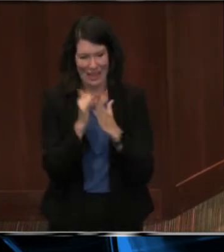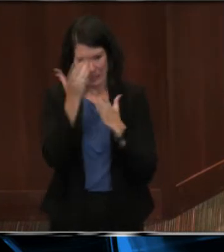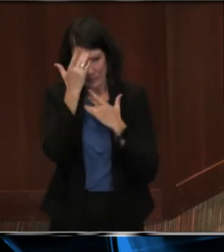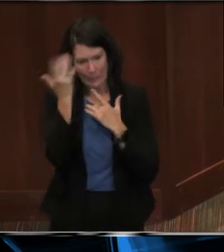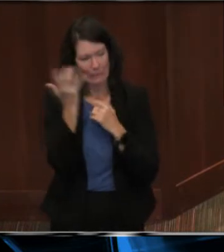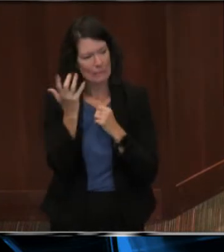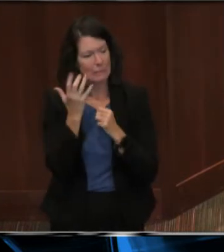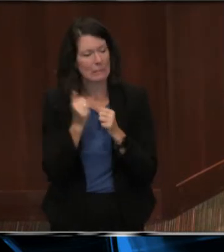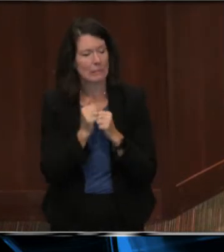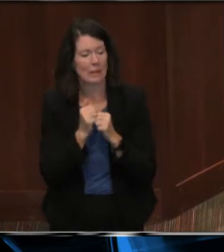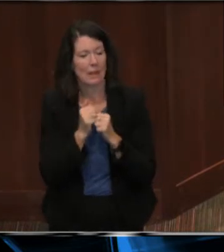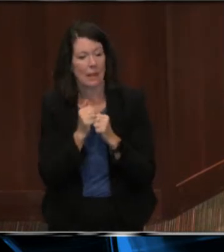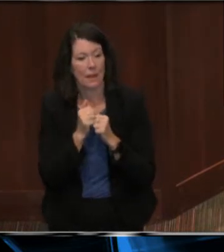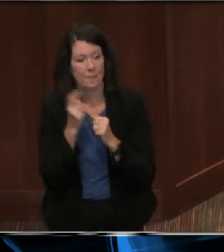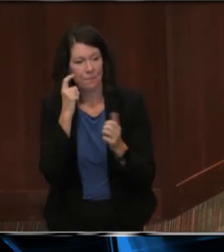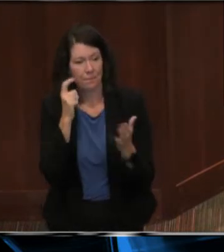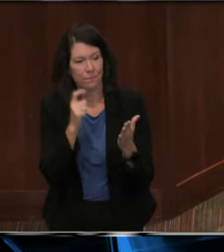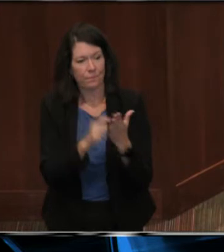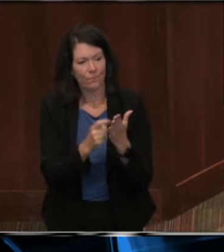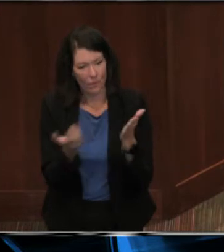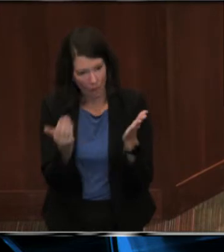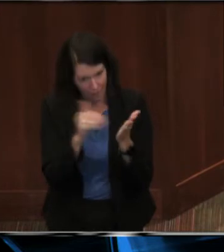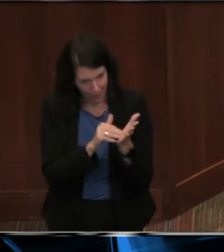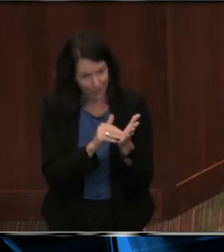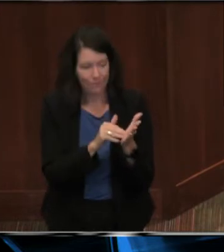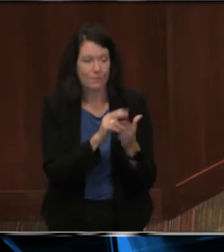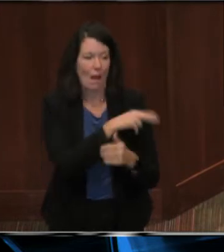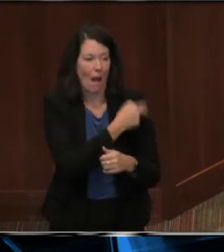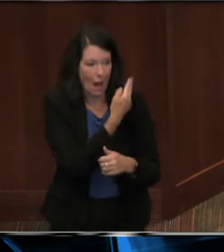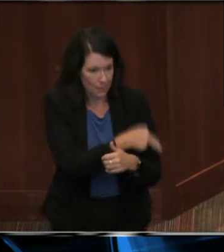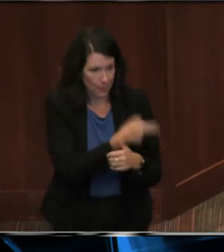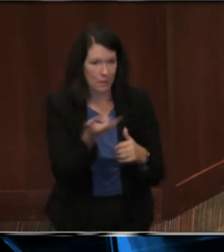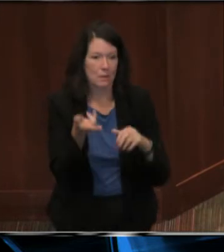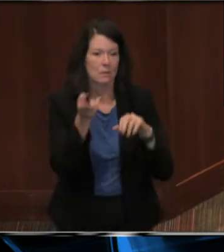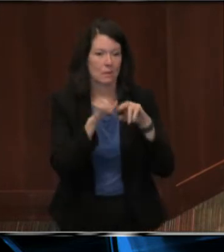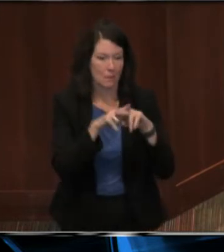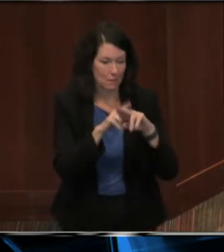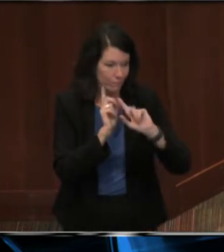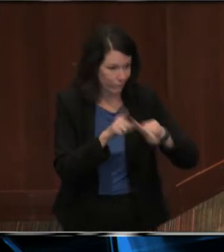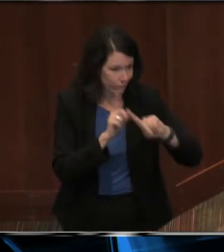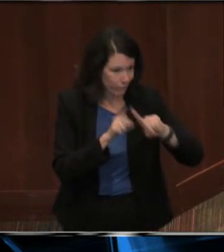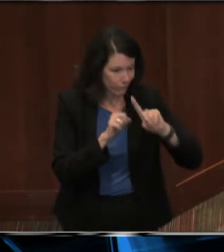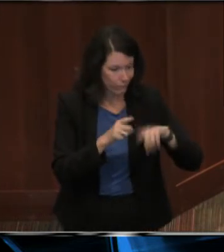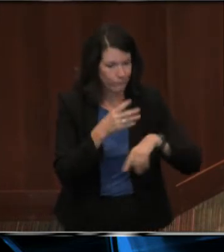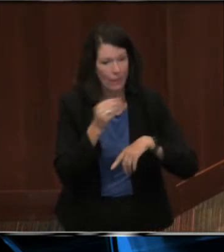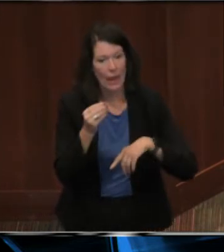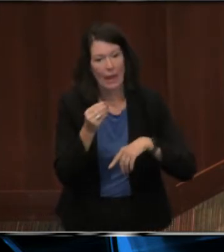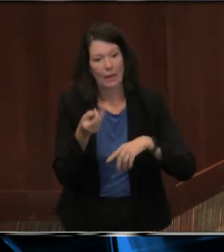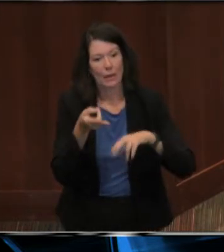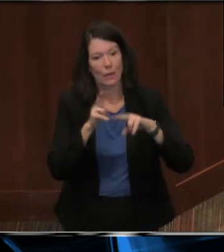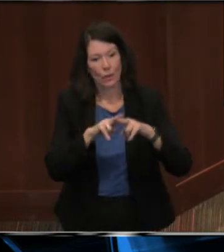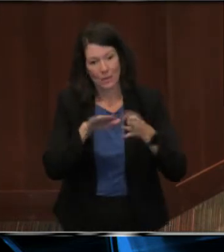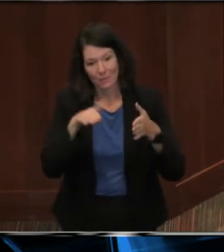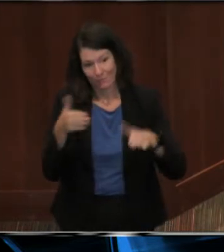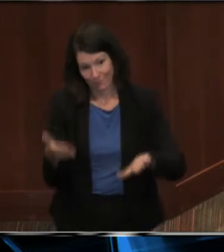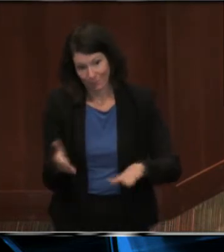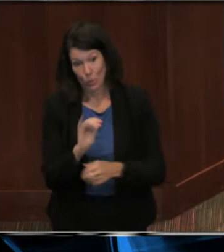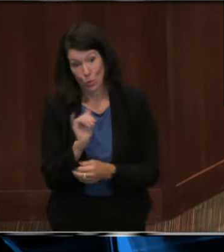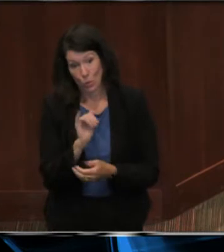with that, we're seeing, again, those hospitalizations increase, and we're beginning to see some increase in our